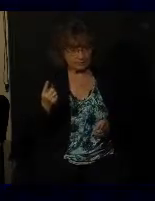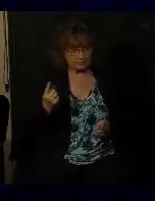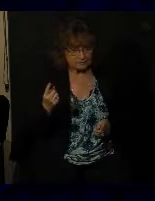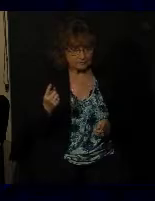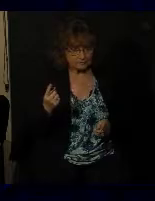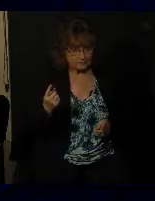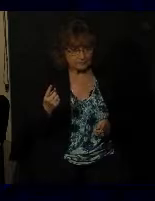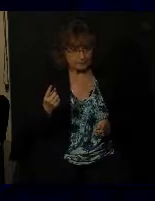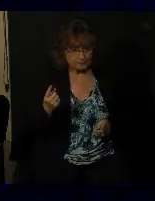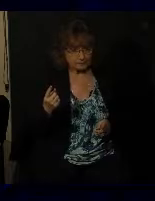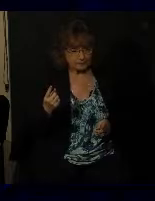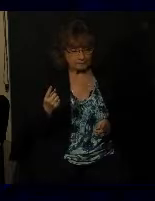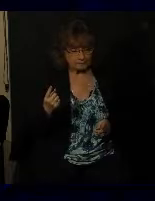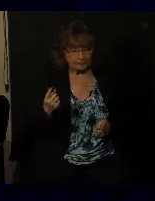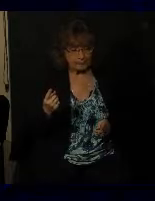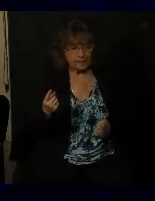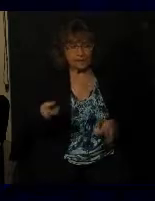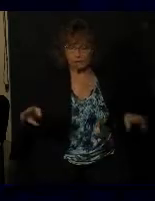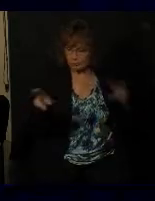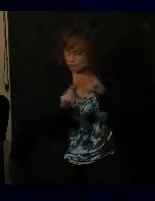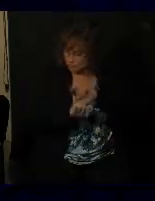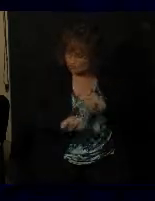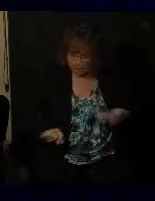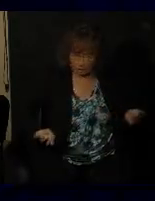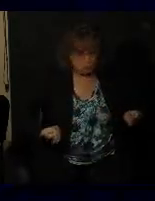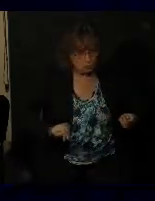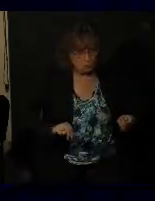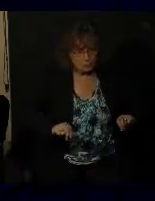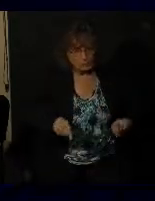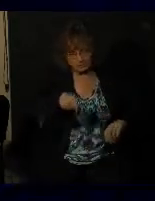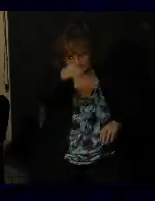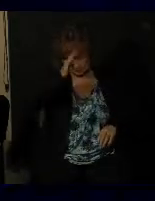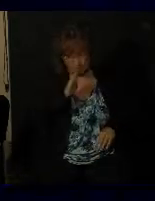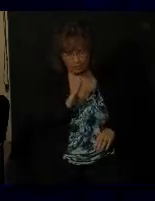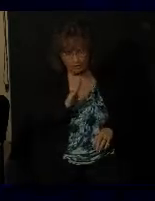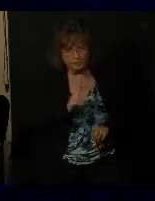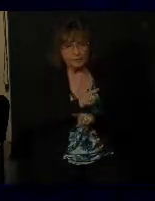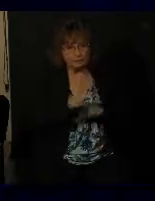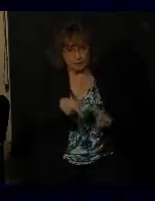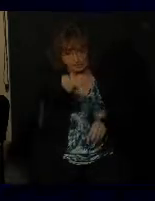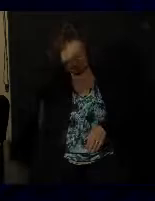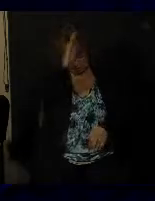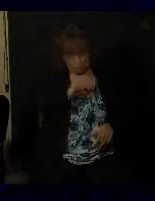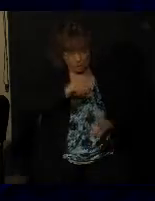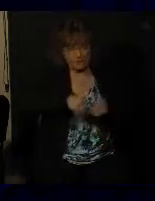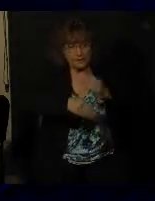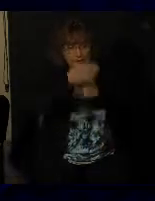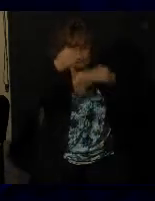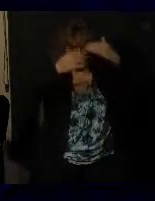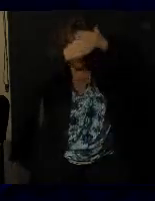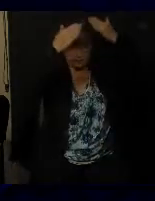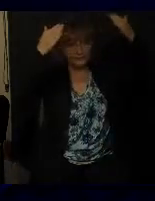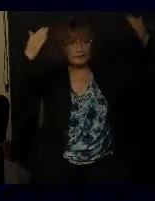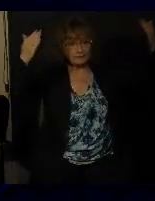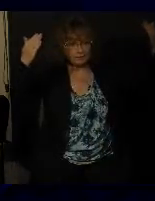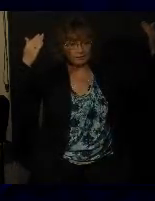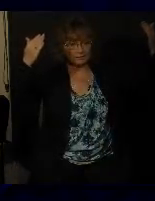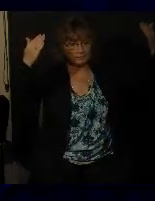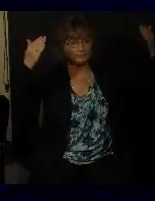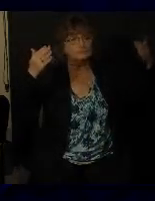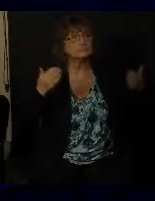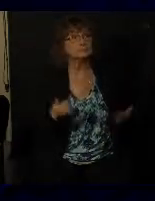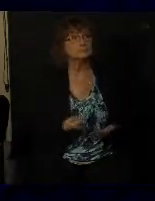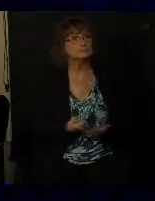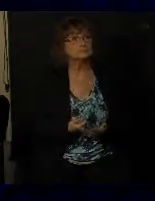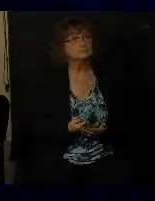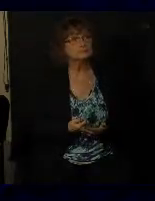no God else beside me?" Get this, a just God. There's justice.